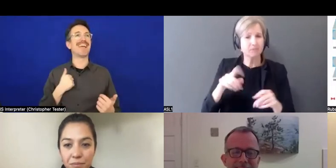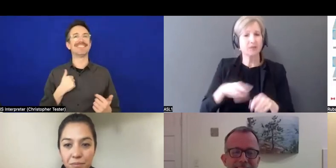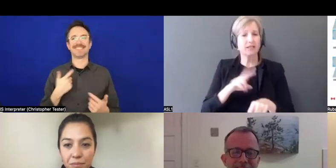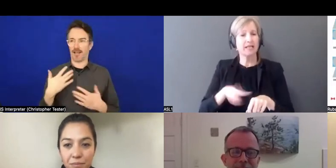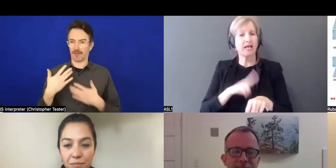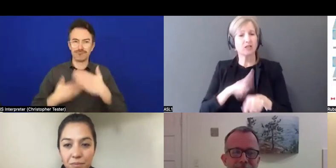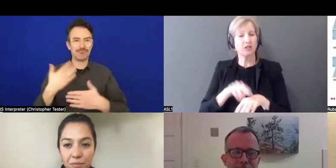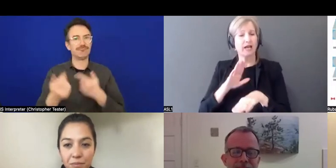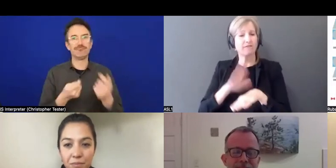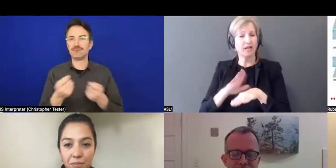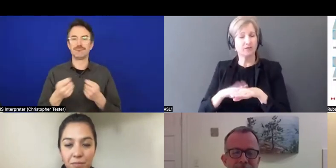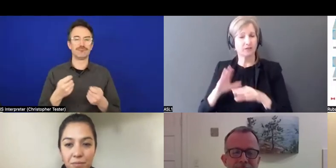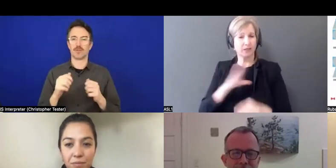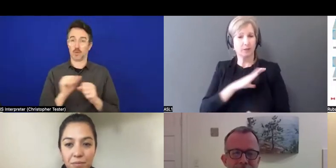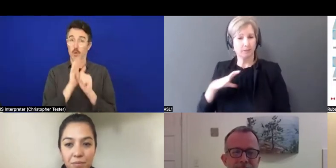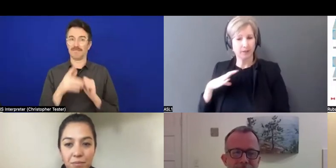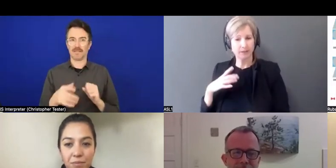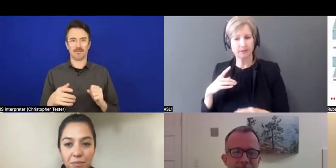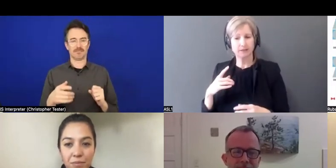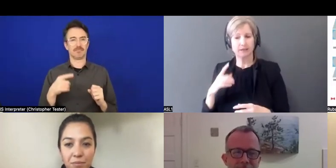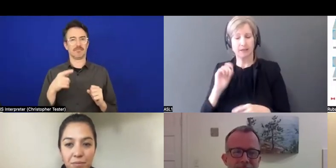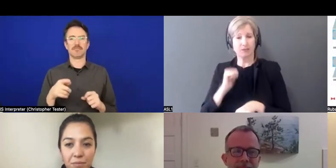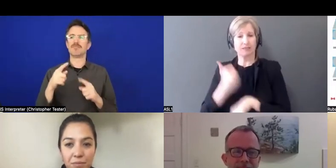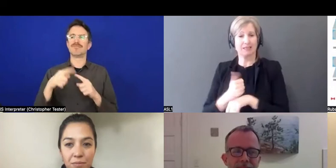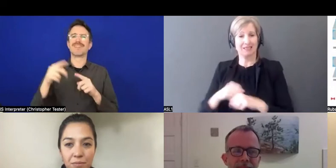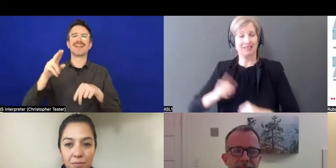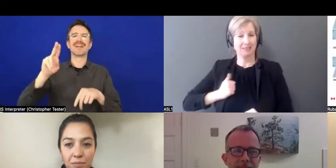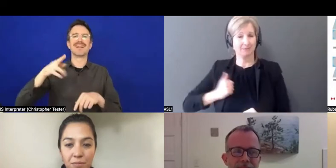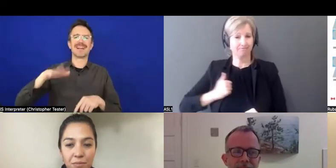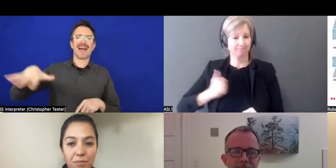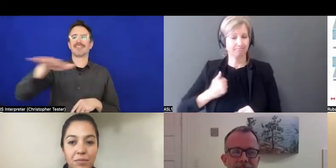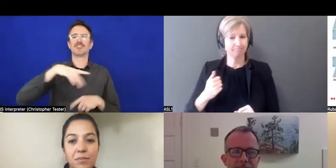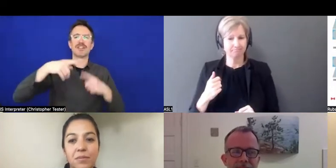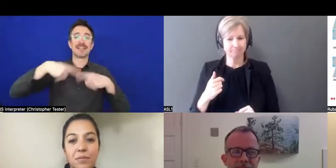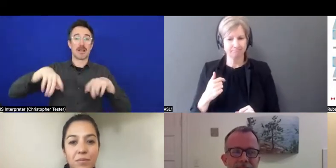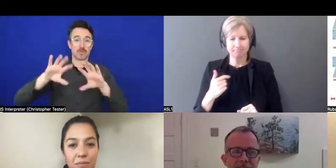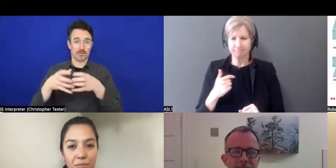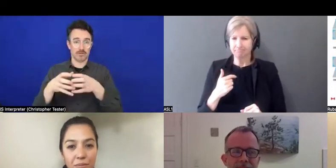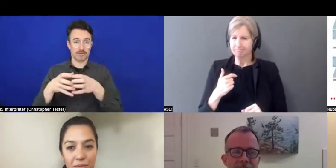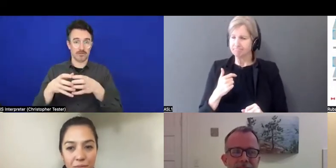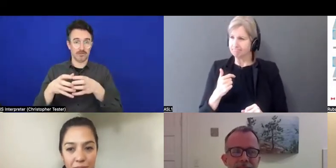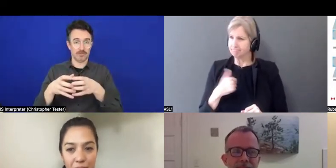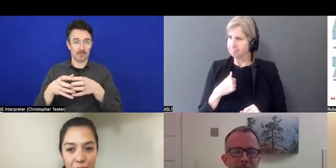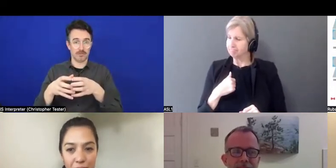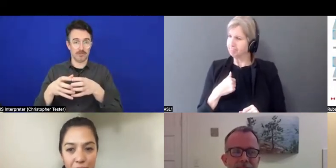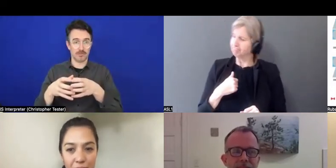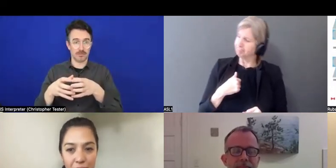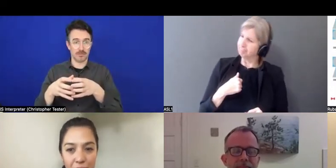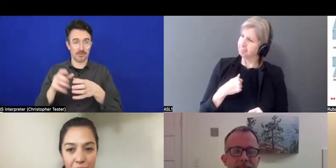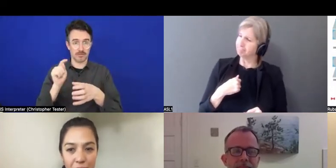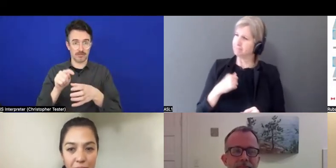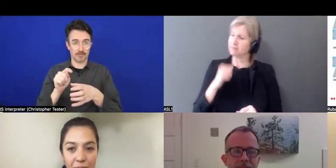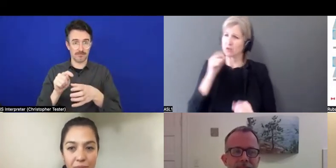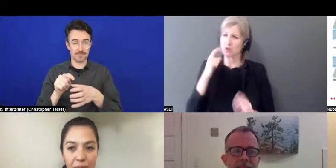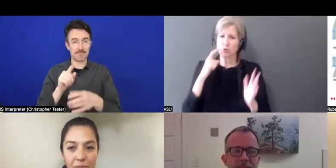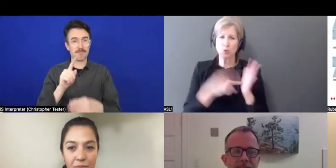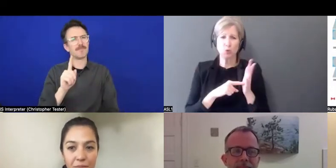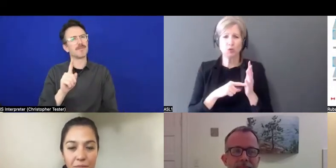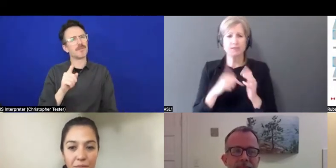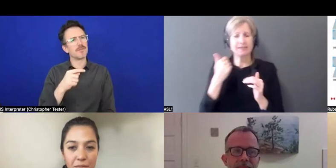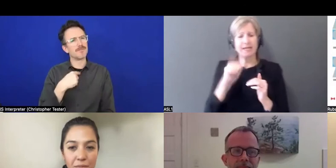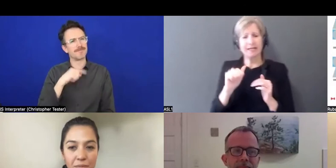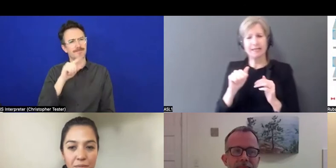Committee that they put together here in Canada. And I didn't notice any reference to a similar